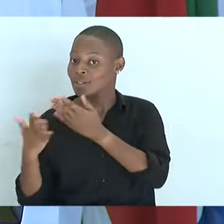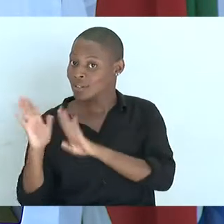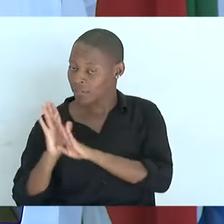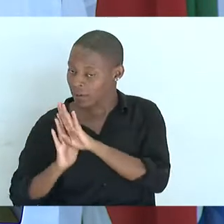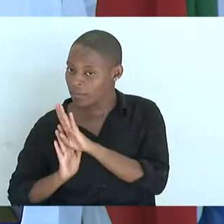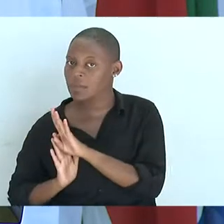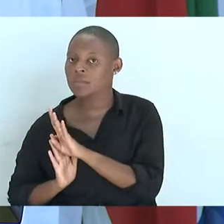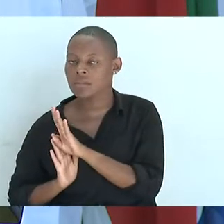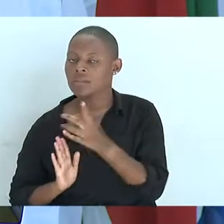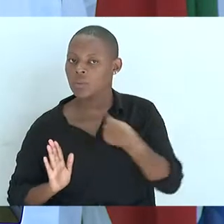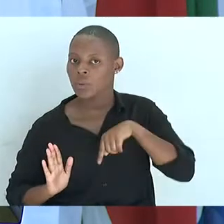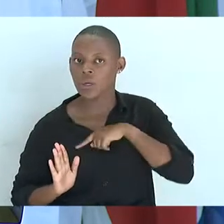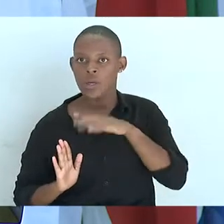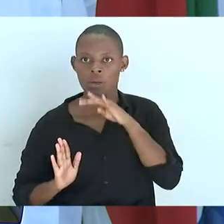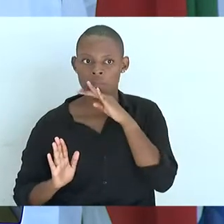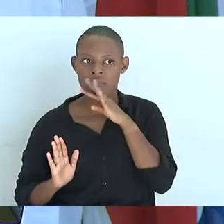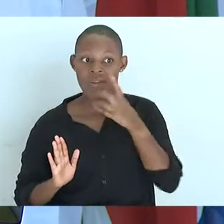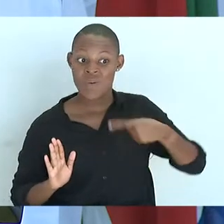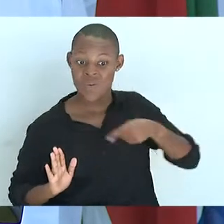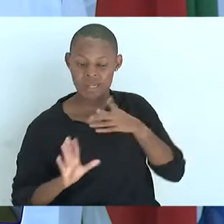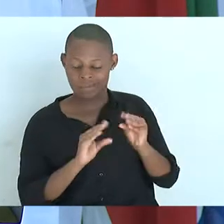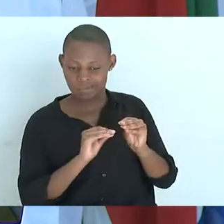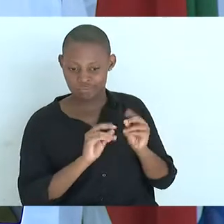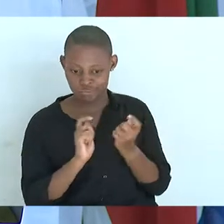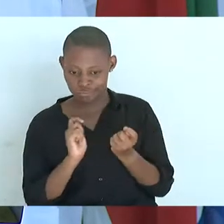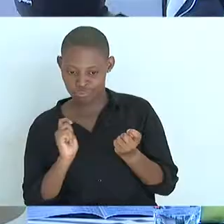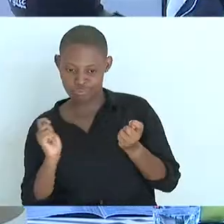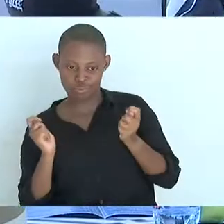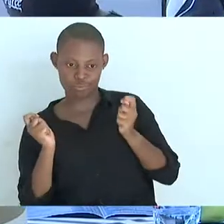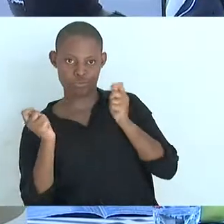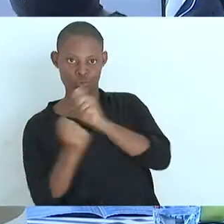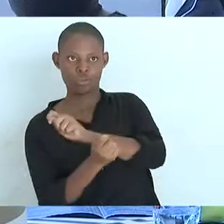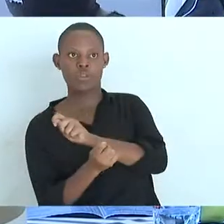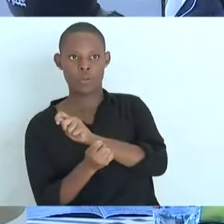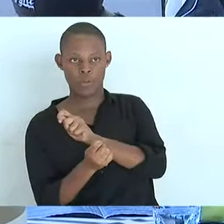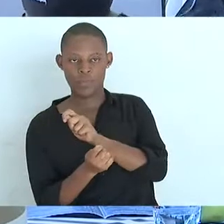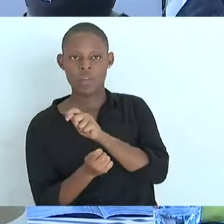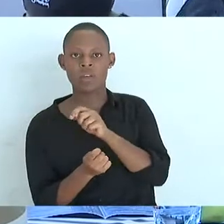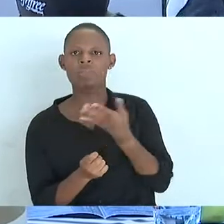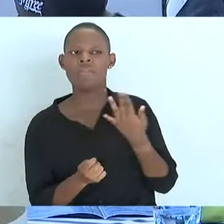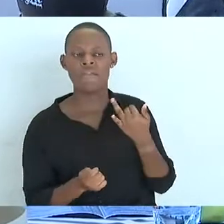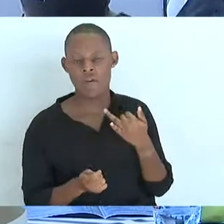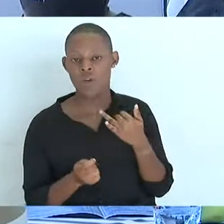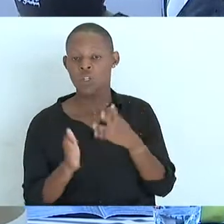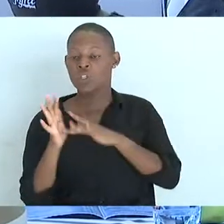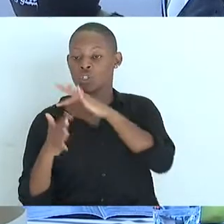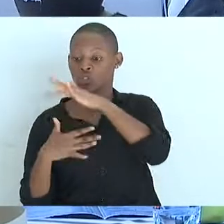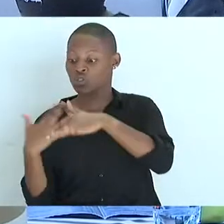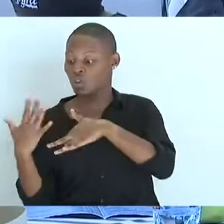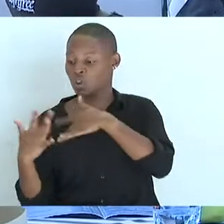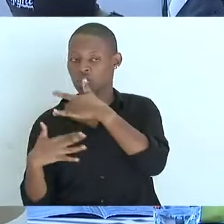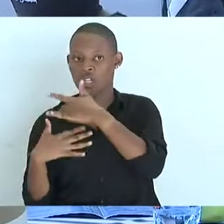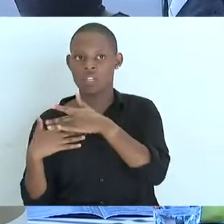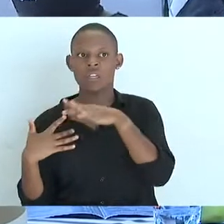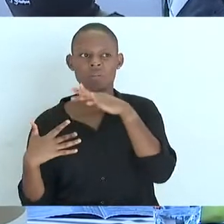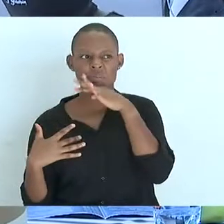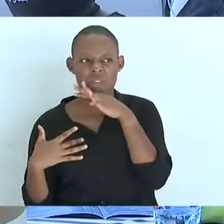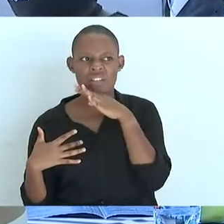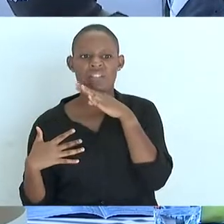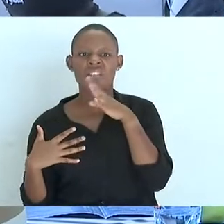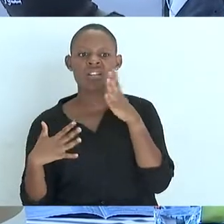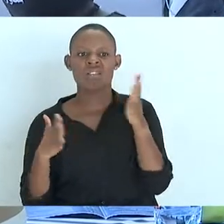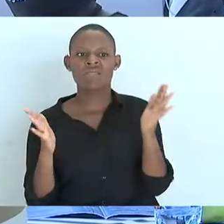moving from social welfare to social development. So we put the element,